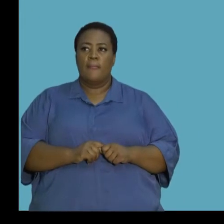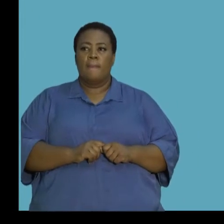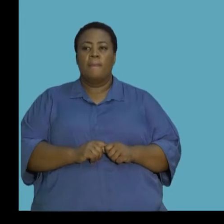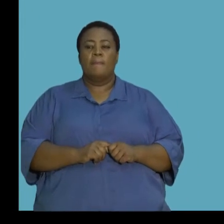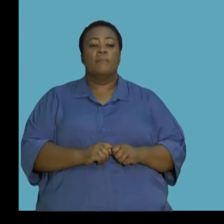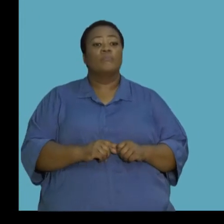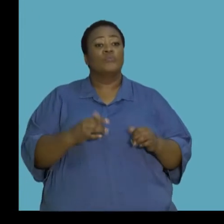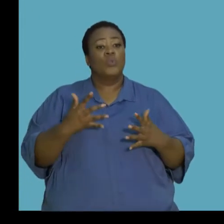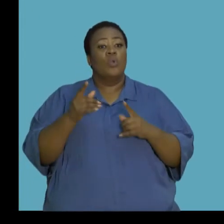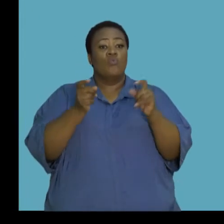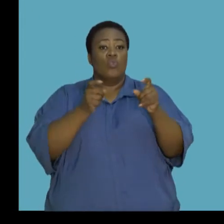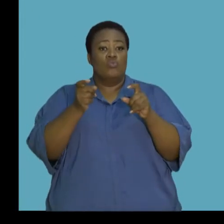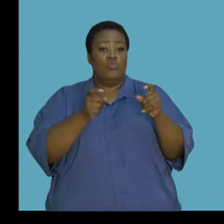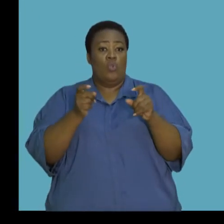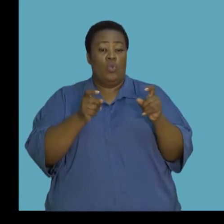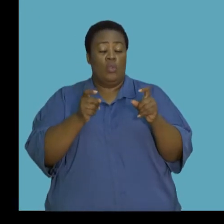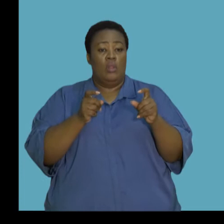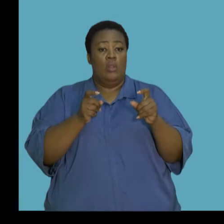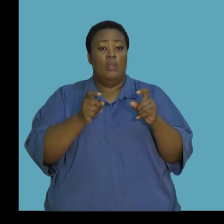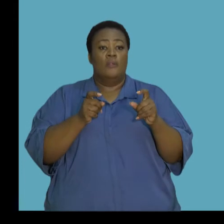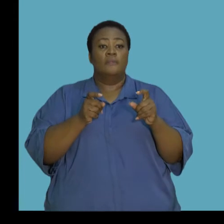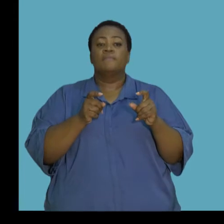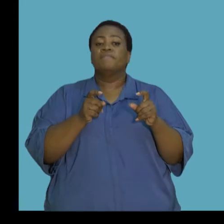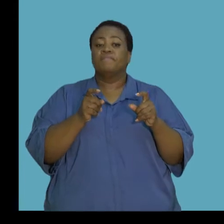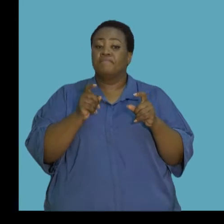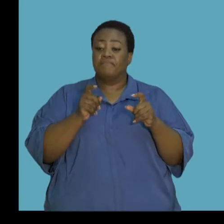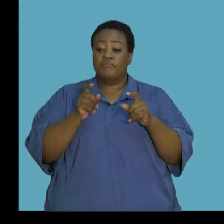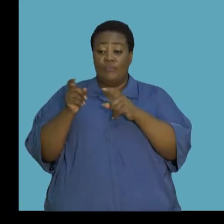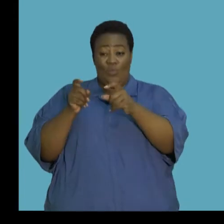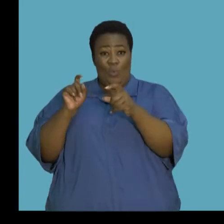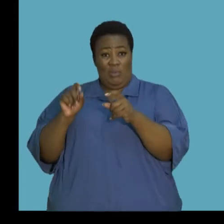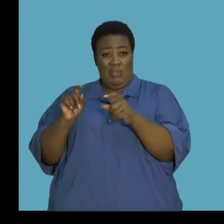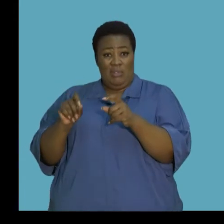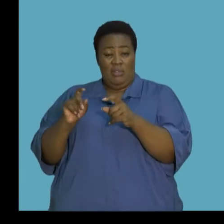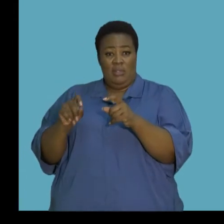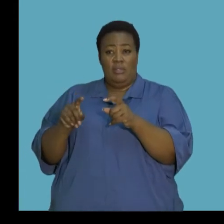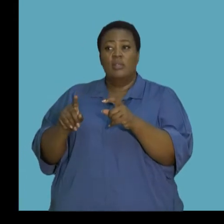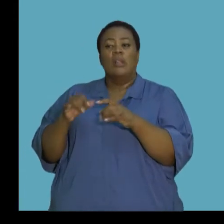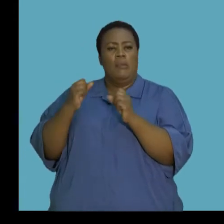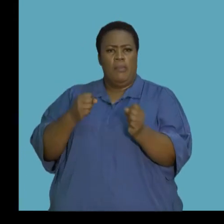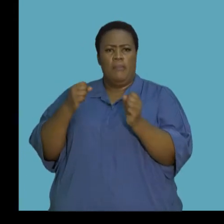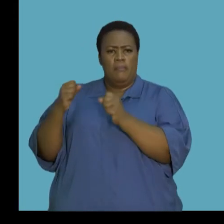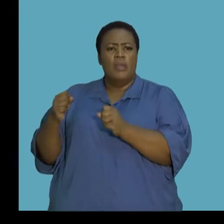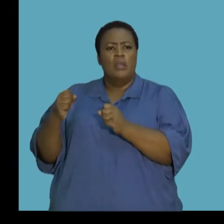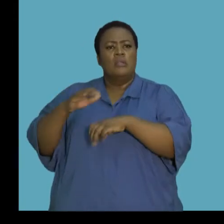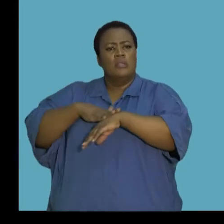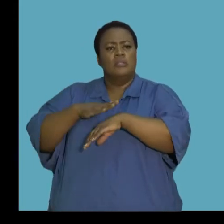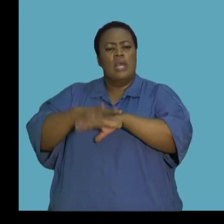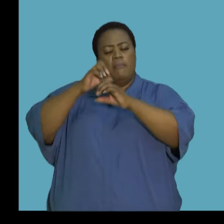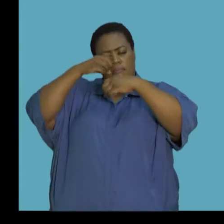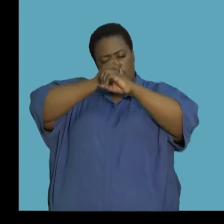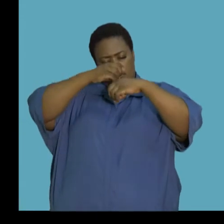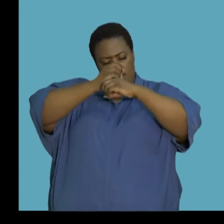up by looking at the control variables. And the control variables are the ones which the scientists keep constant or hold constant during